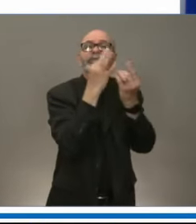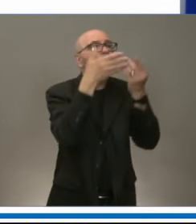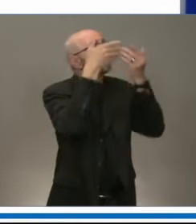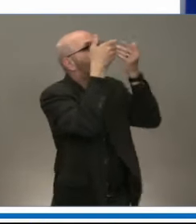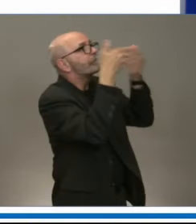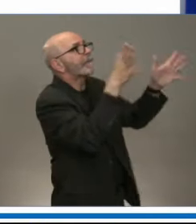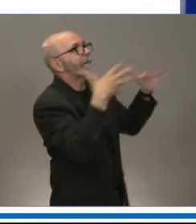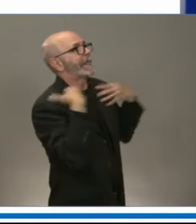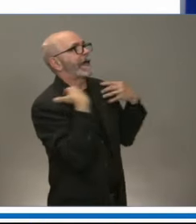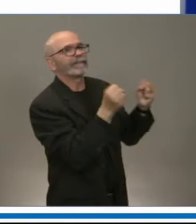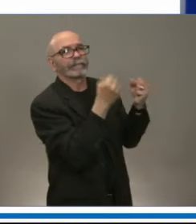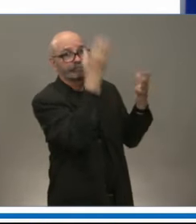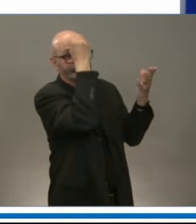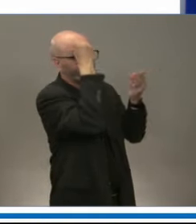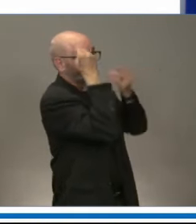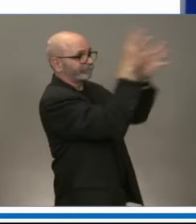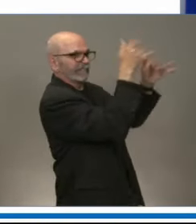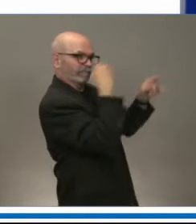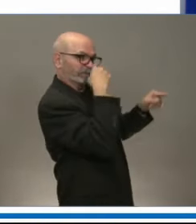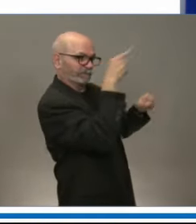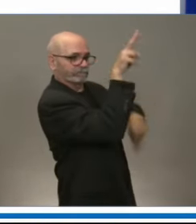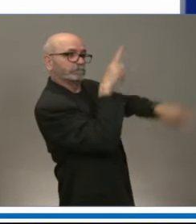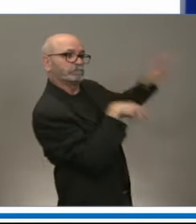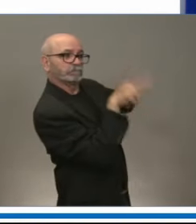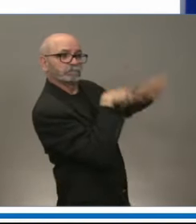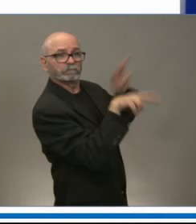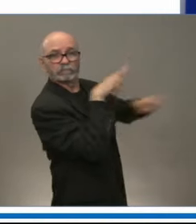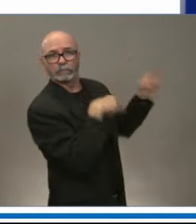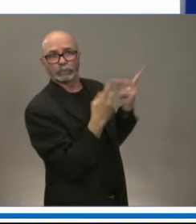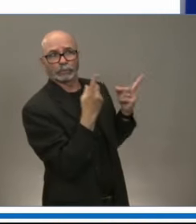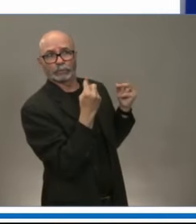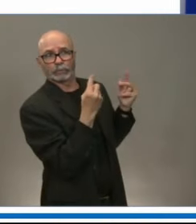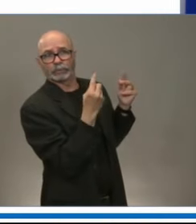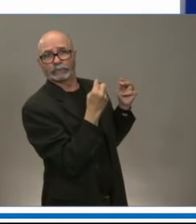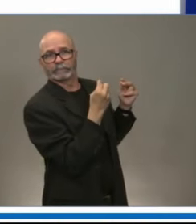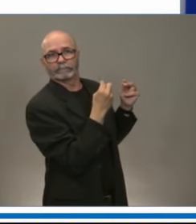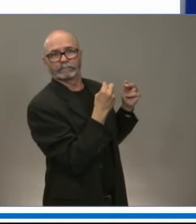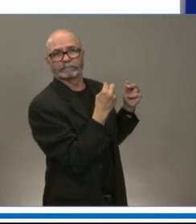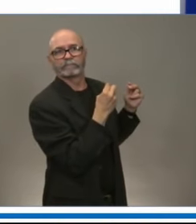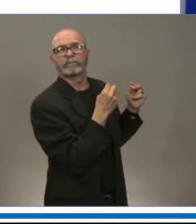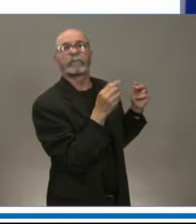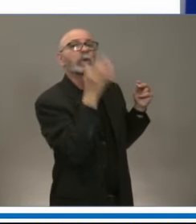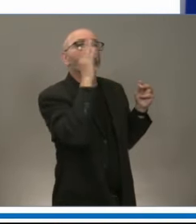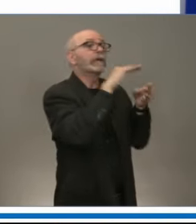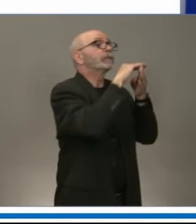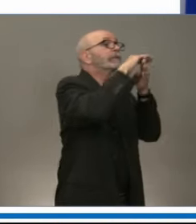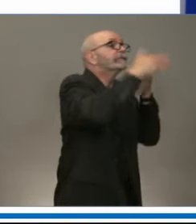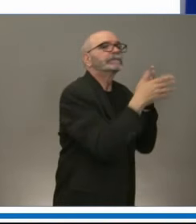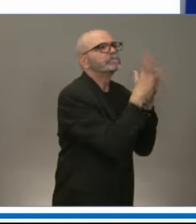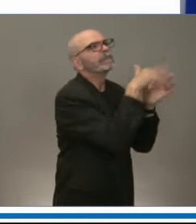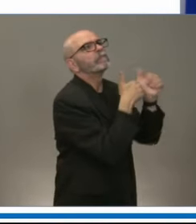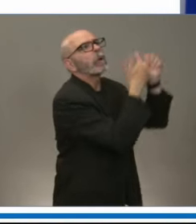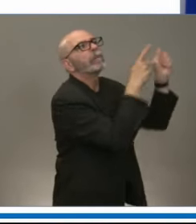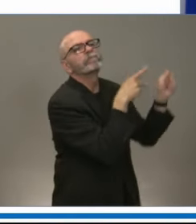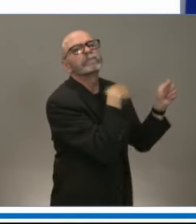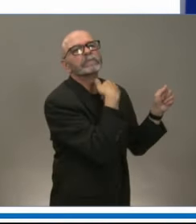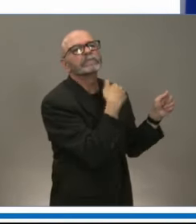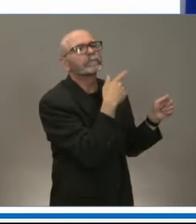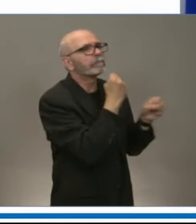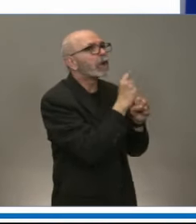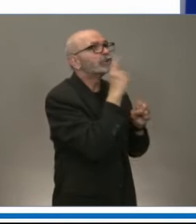have a look at it. We're doing our very best, and we'll do all we can to ensure that our frontline healthcare our workers are being